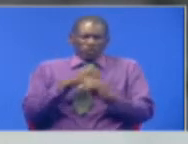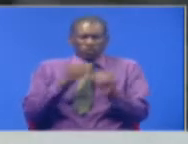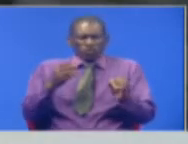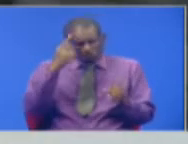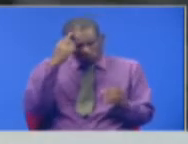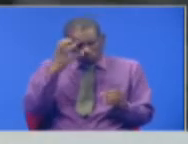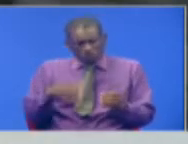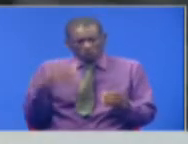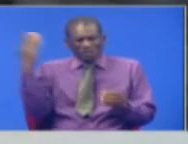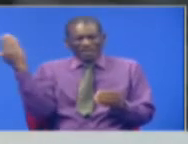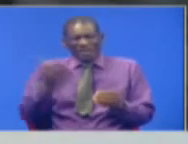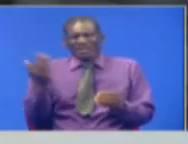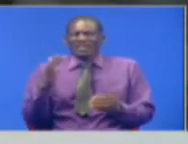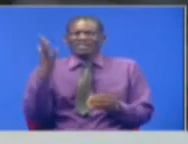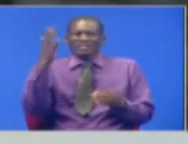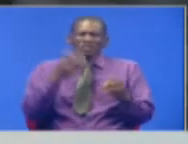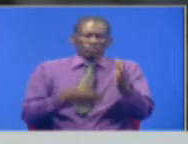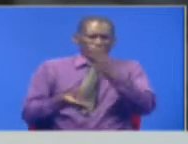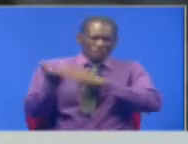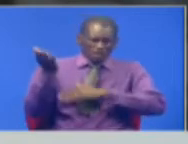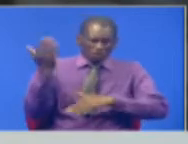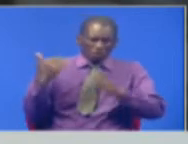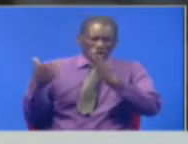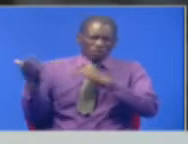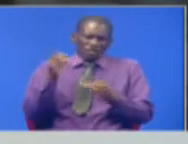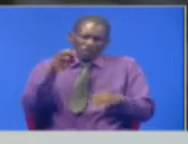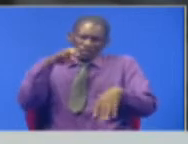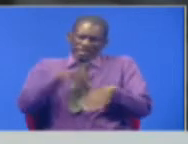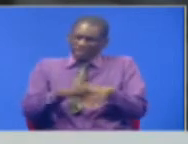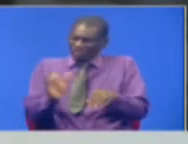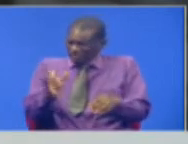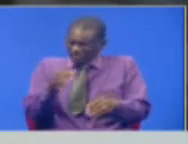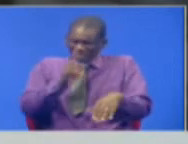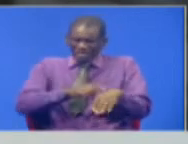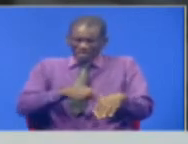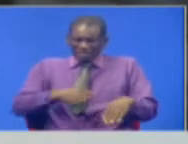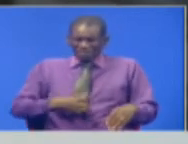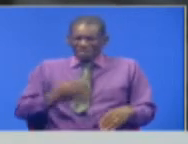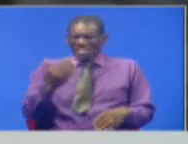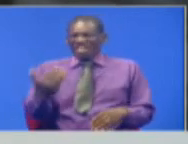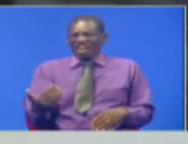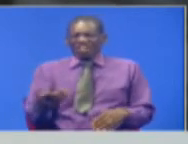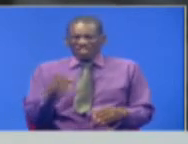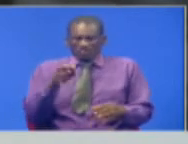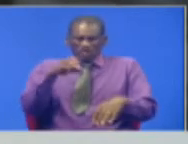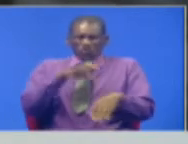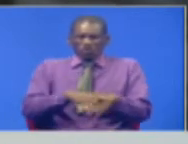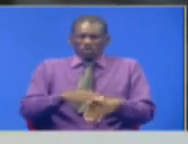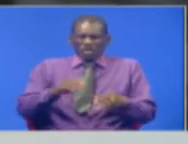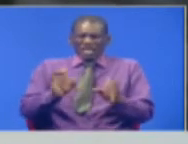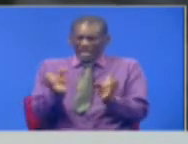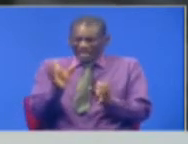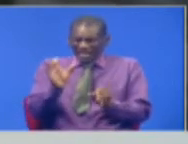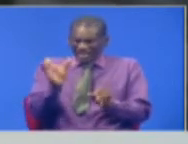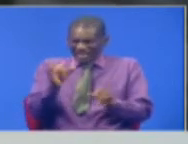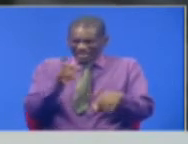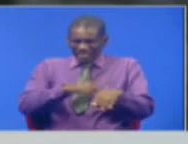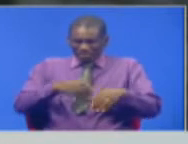kingine kama samani ningepata hii gas wakati nilikuwa young washa niko sasa